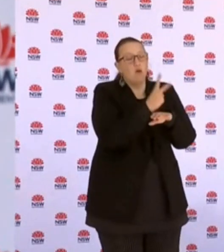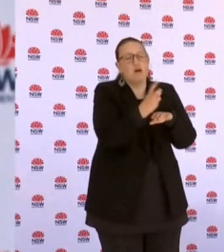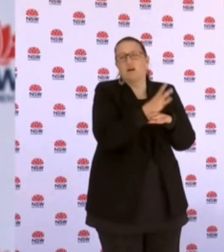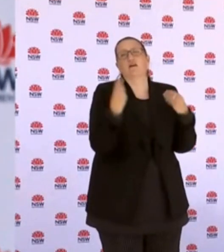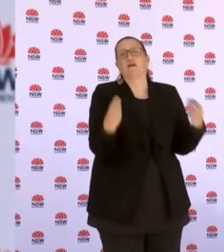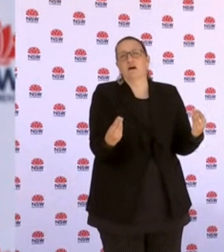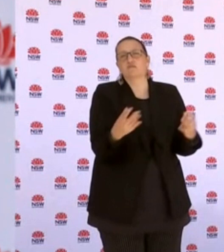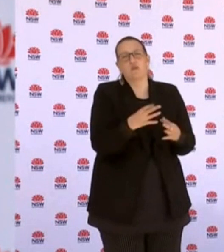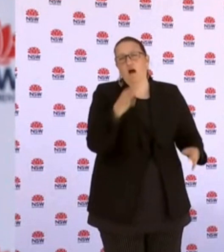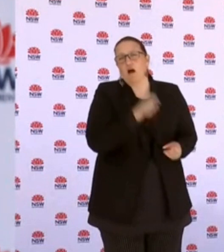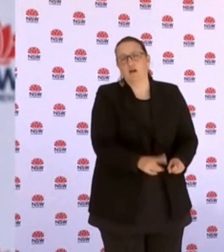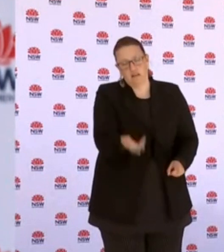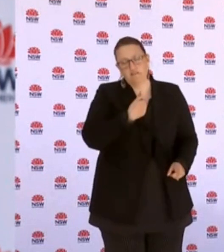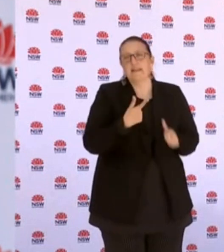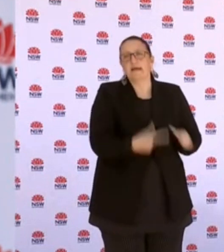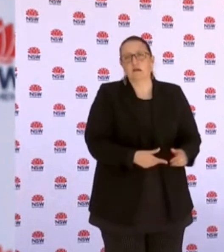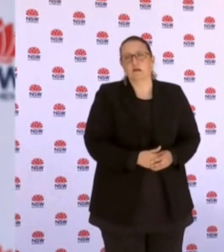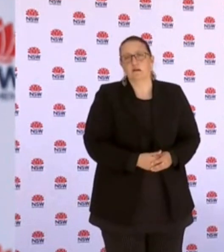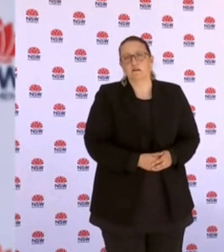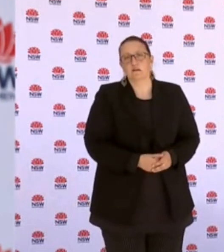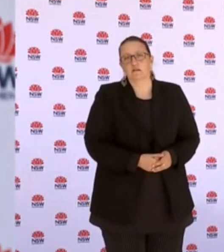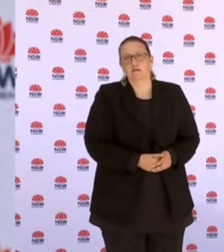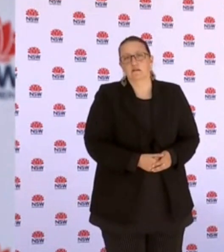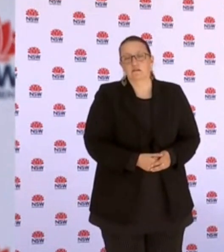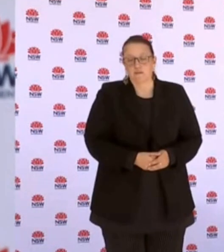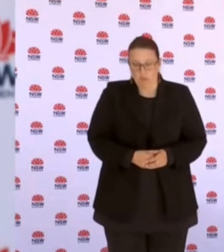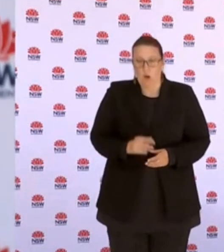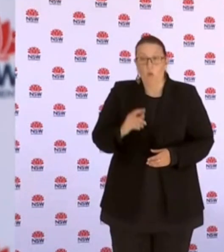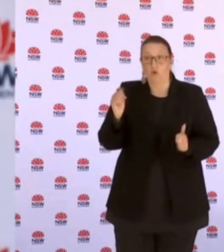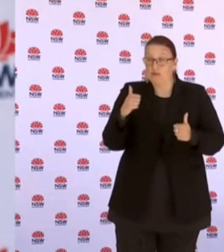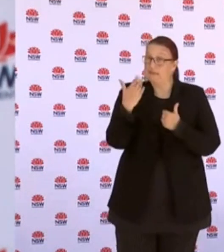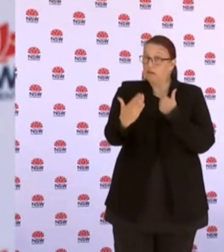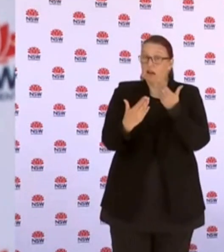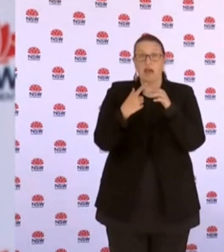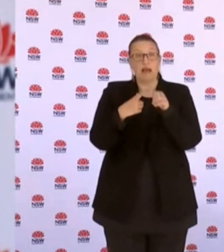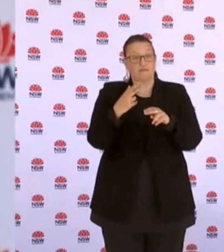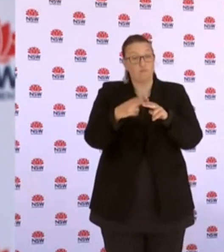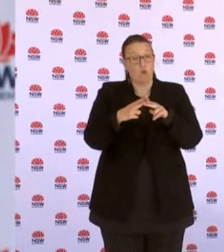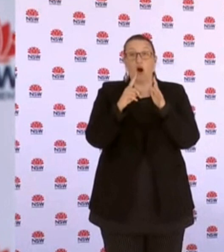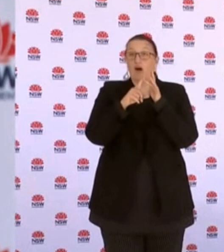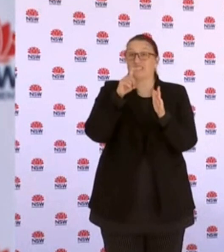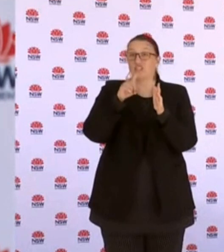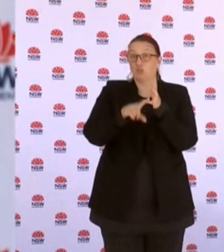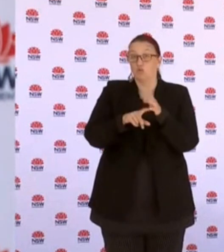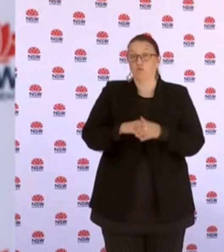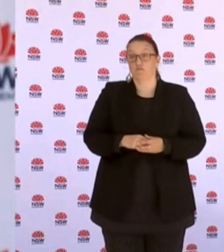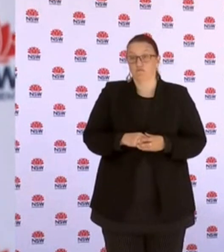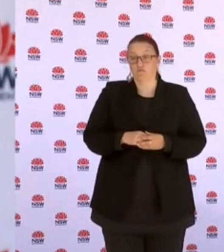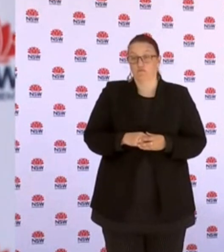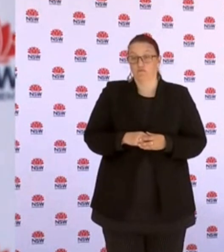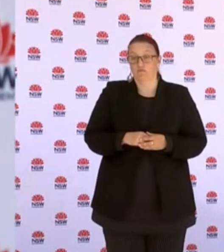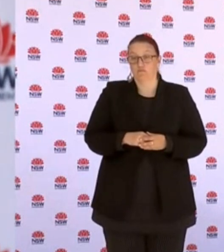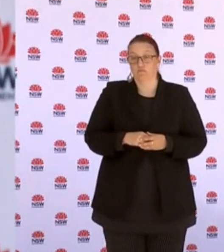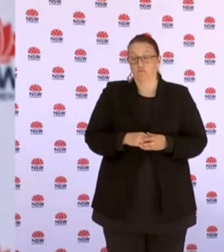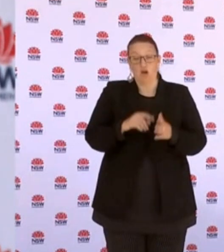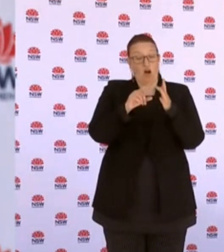not that big an ask. I think we provided some information about intensive care and indicated that no one at that time who'd been vaccinated